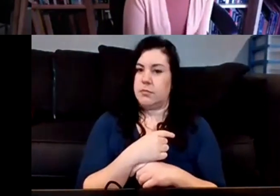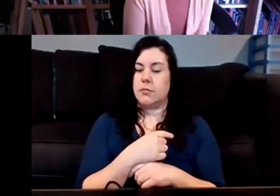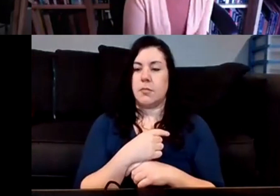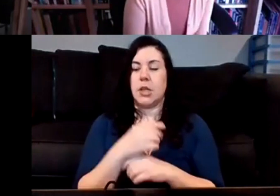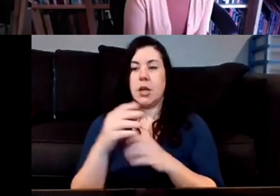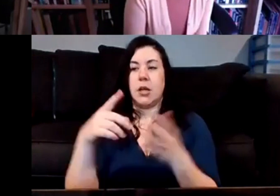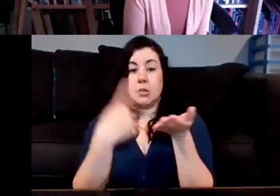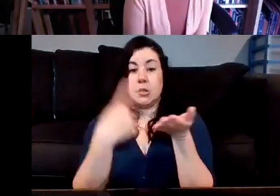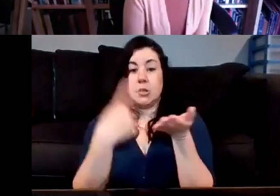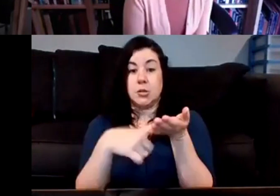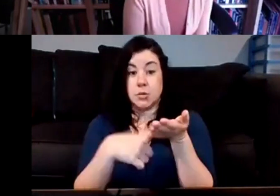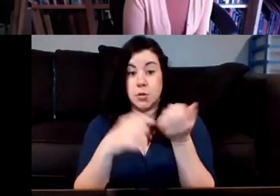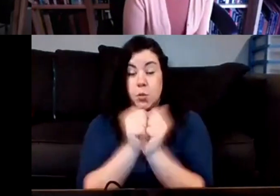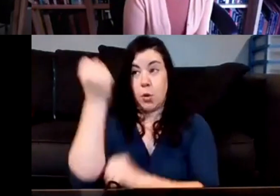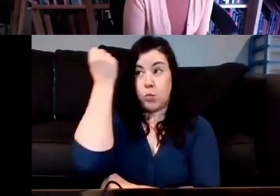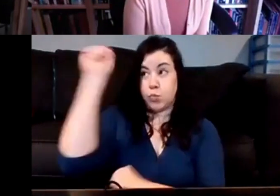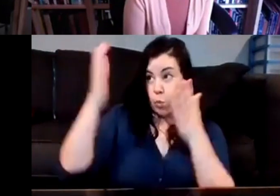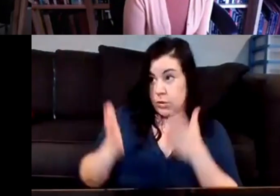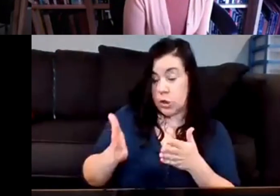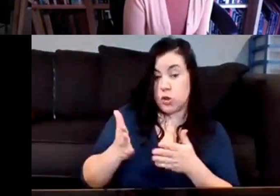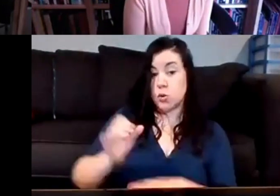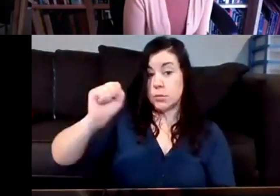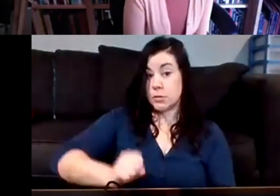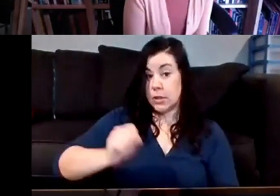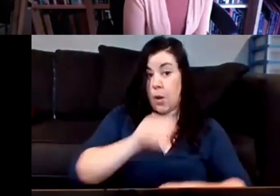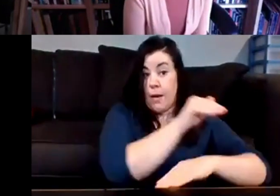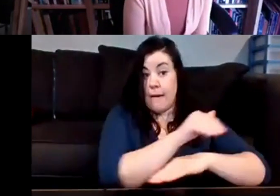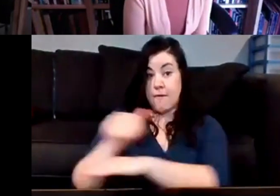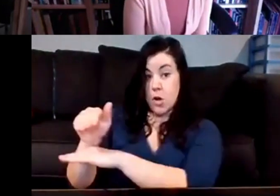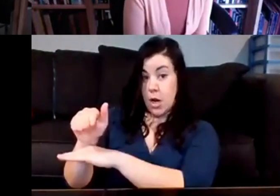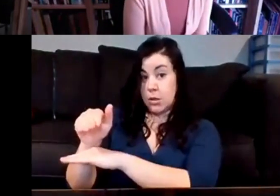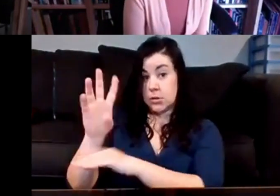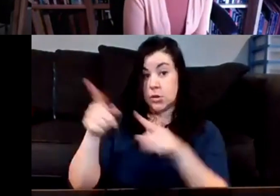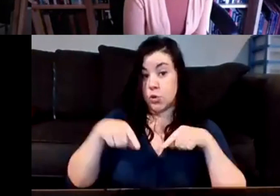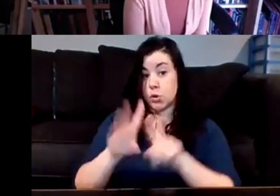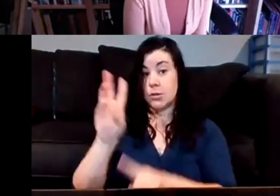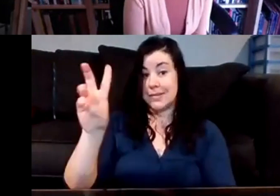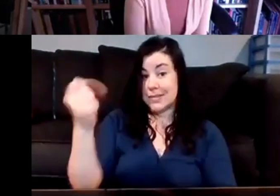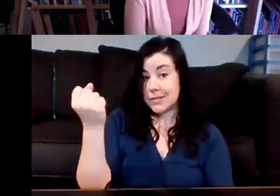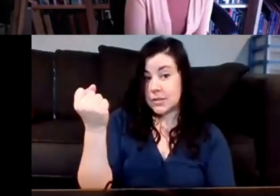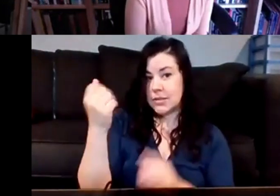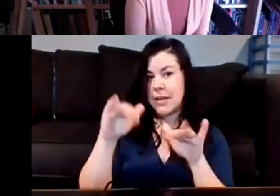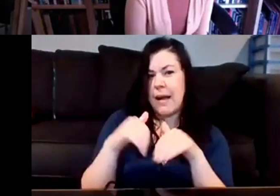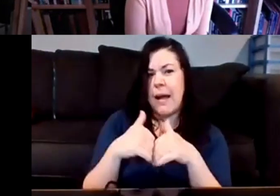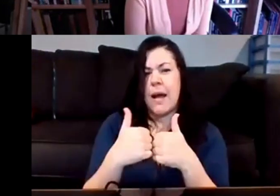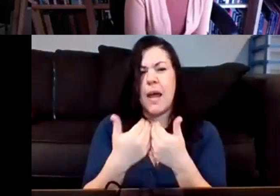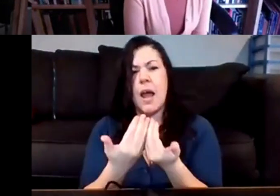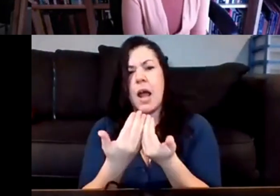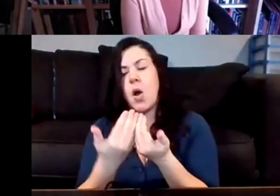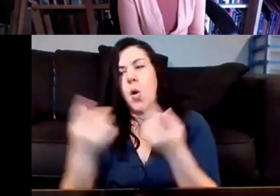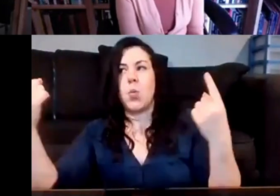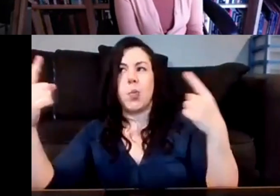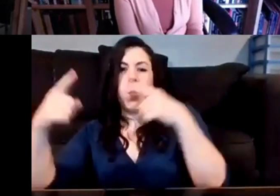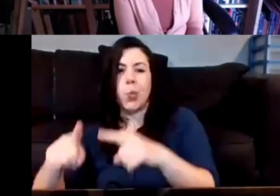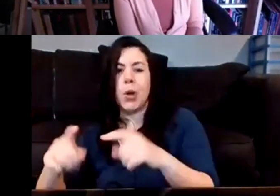in Alabama and throughout the South on the nightly news in the 60s led to the transformational policy, such as the Civil